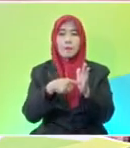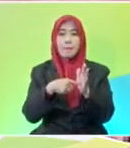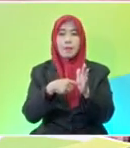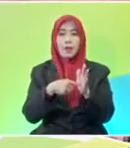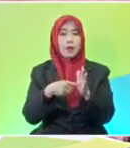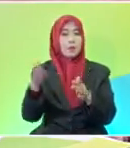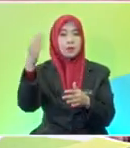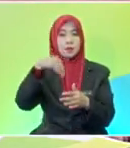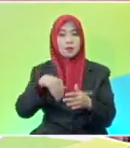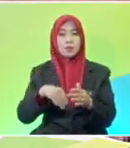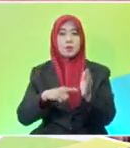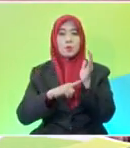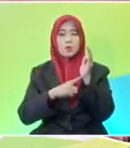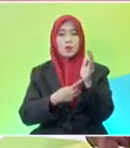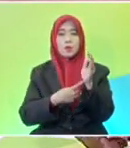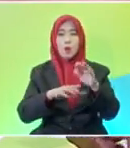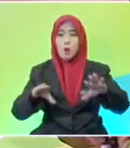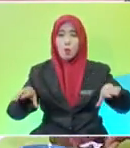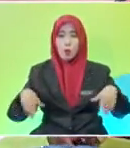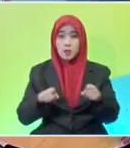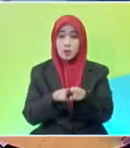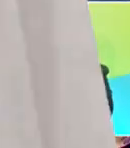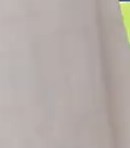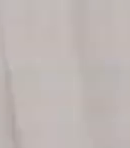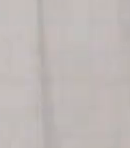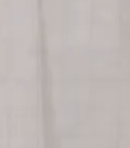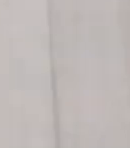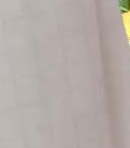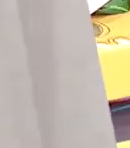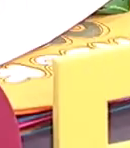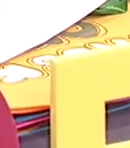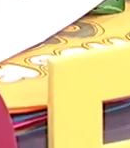let's start. Yeah, do we? Just do. Yes. Okay. All right.